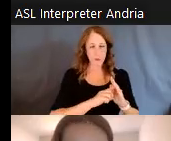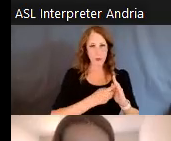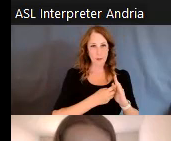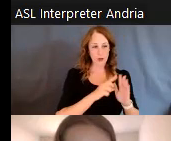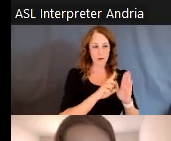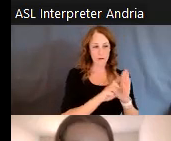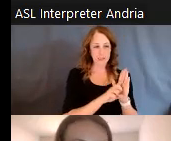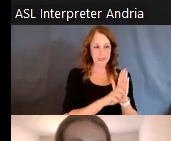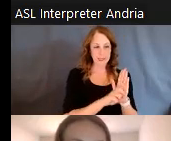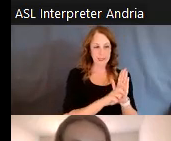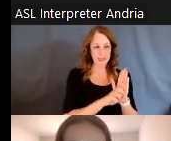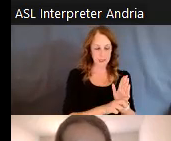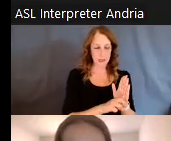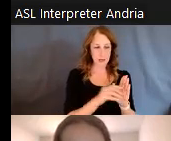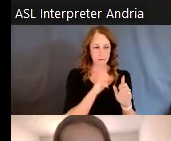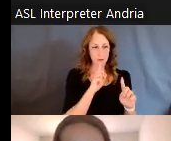and report,